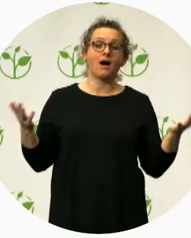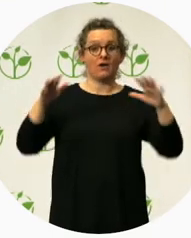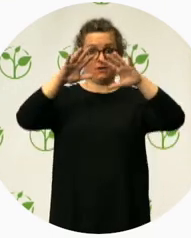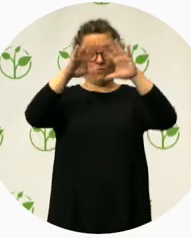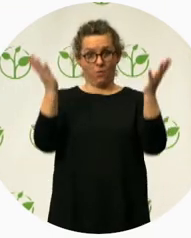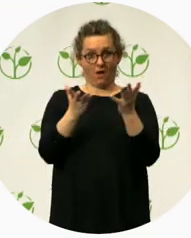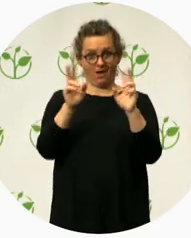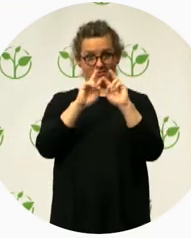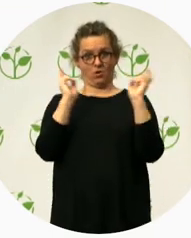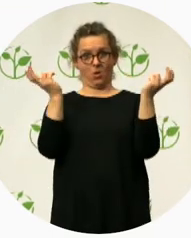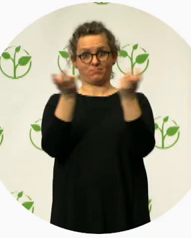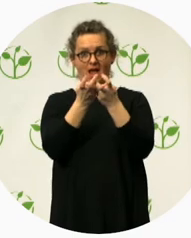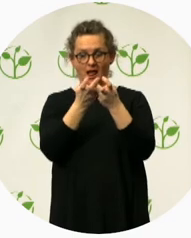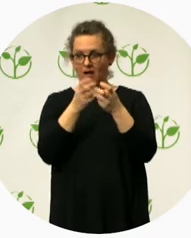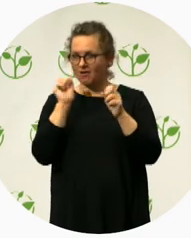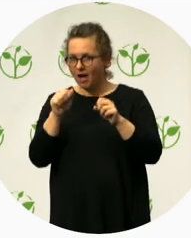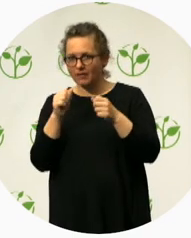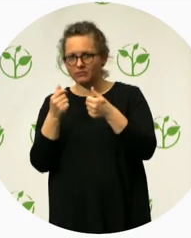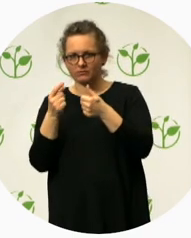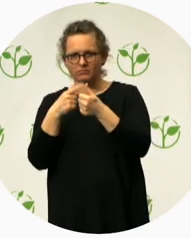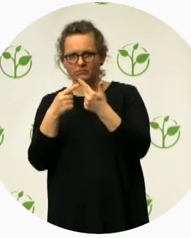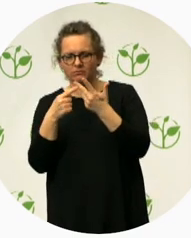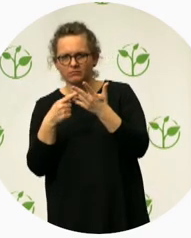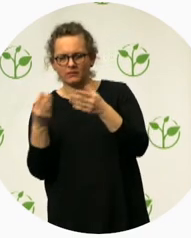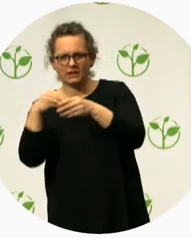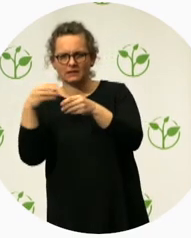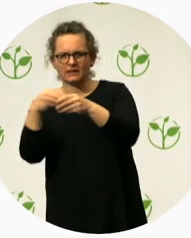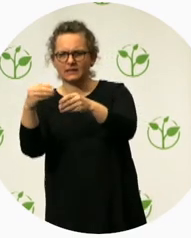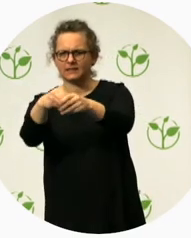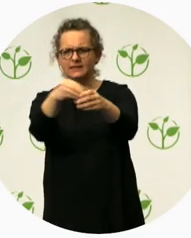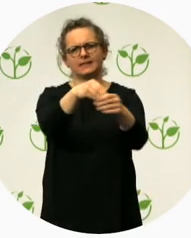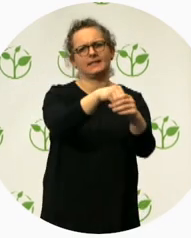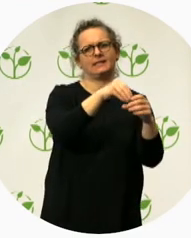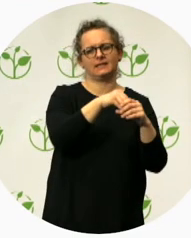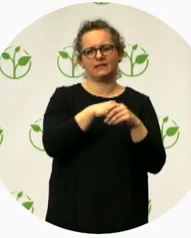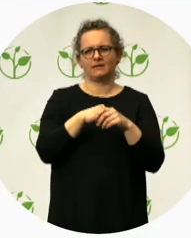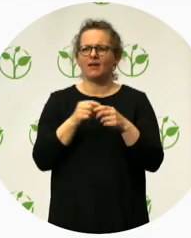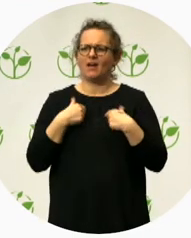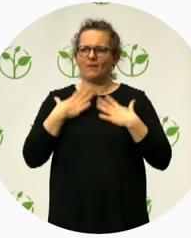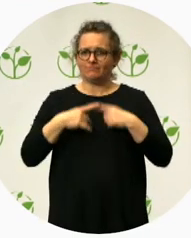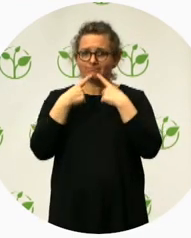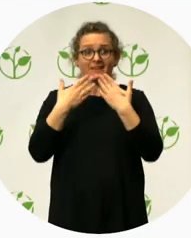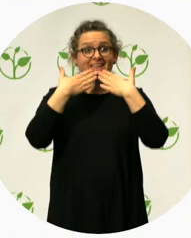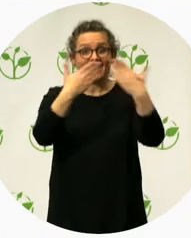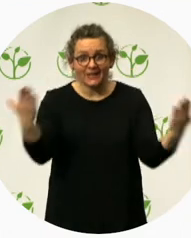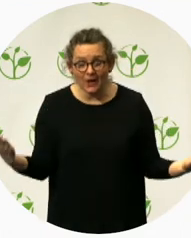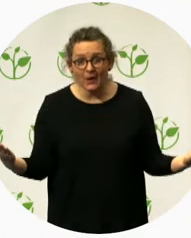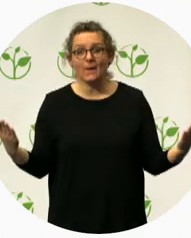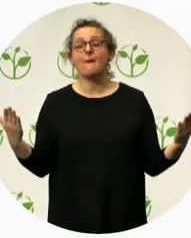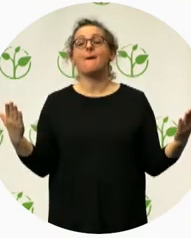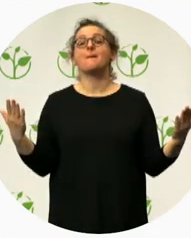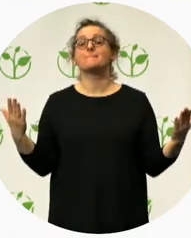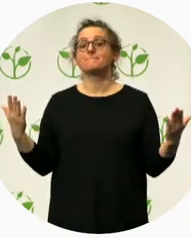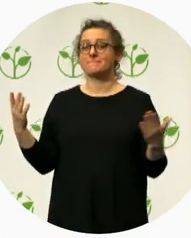exciting. Thank you, Christopher. We got two more. One is looks at first sight as frightening as a classroom drone, but